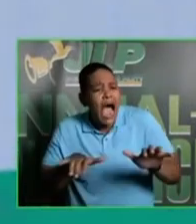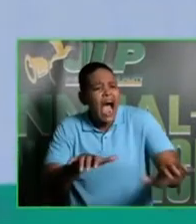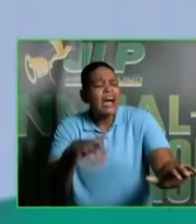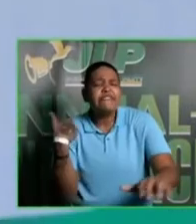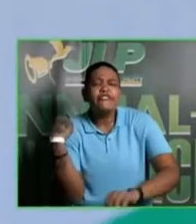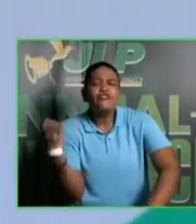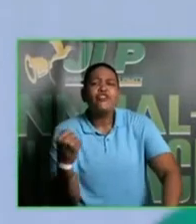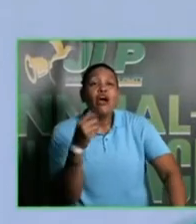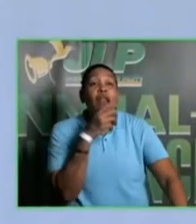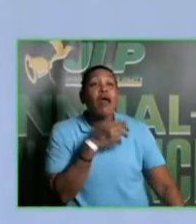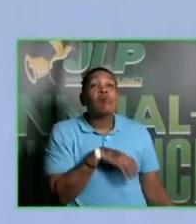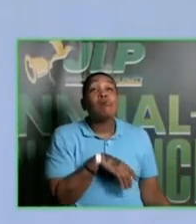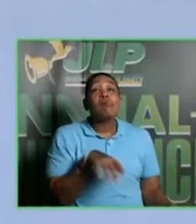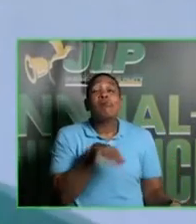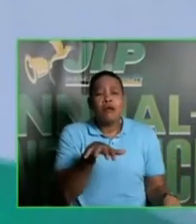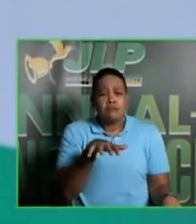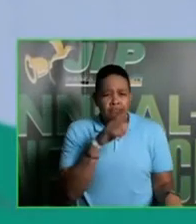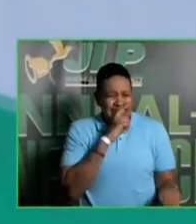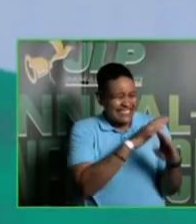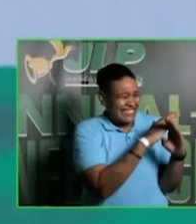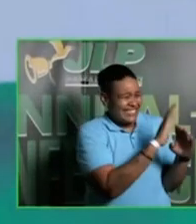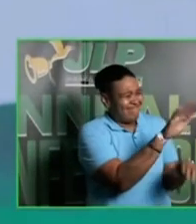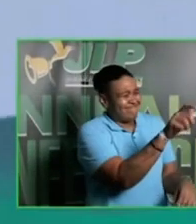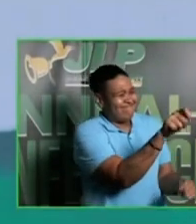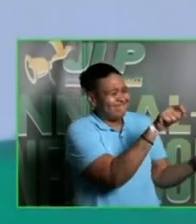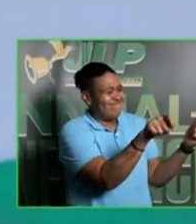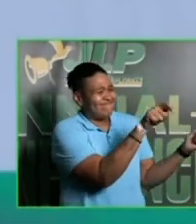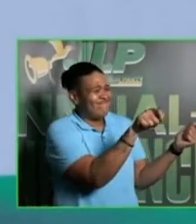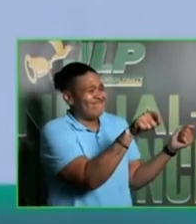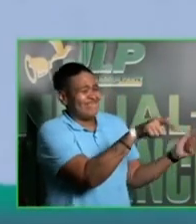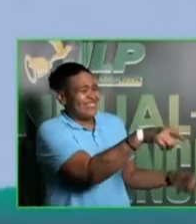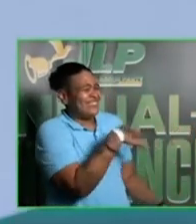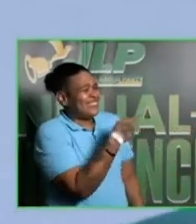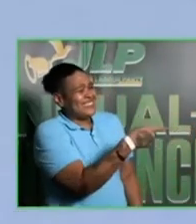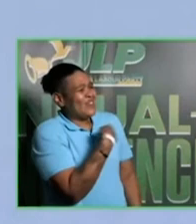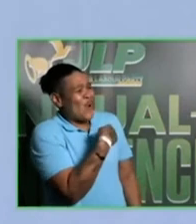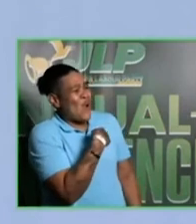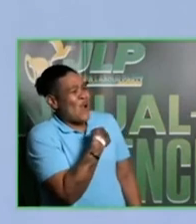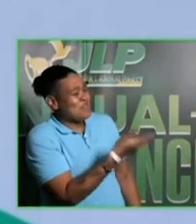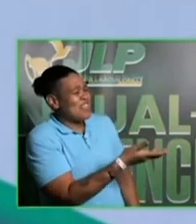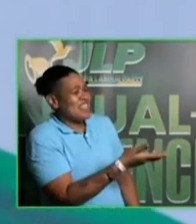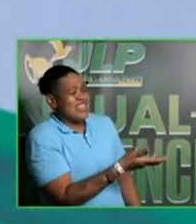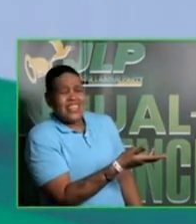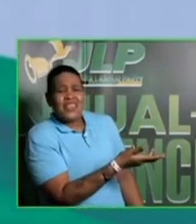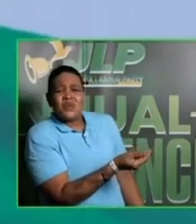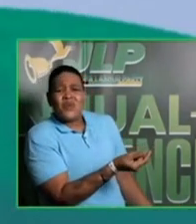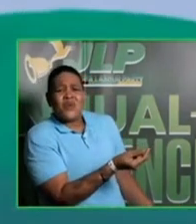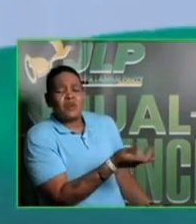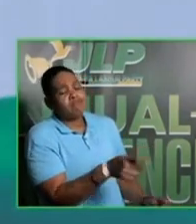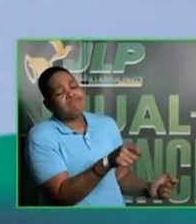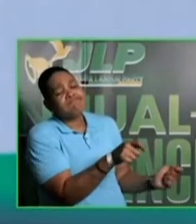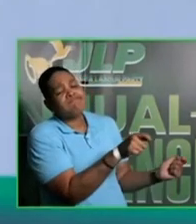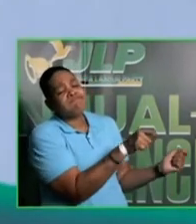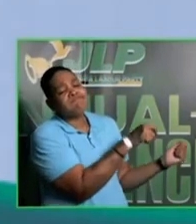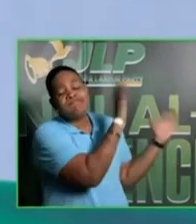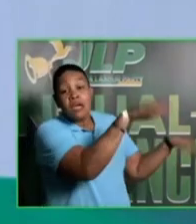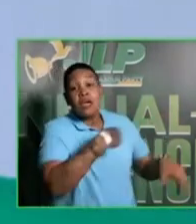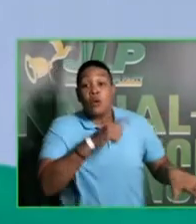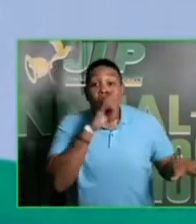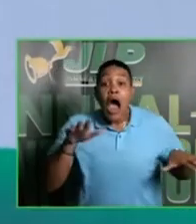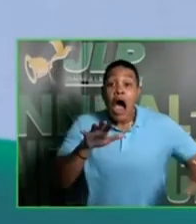strong in cutting red tape and bureaucracy, which holds up and frustrates your prosperity. We are going to be active